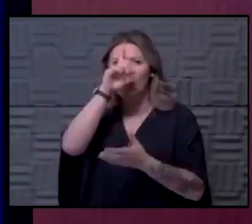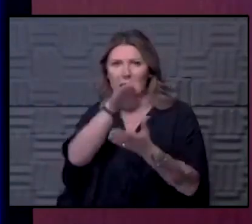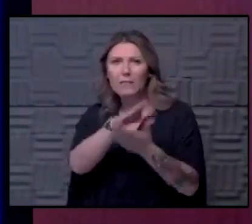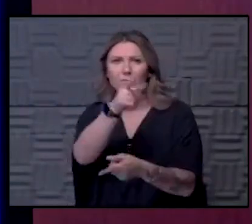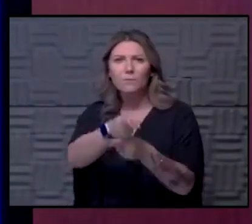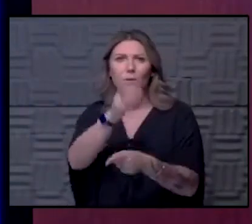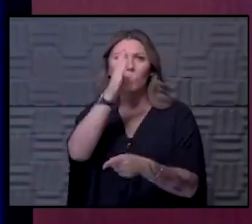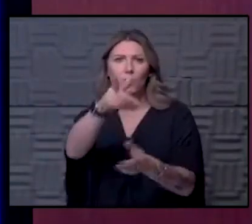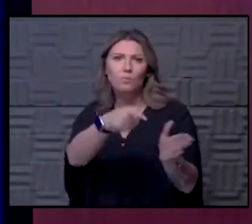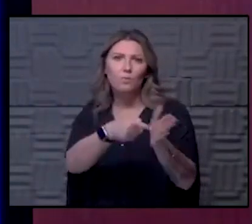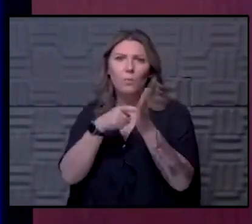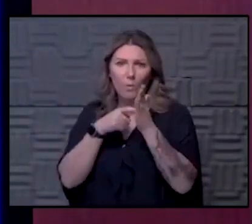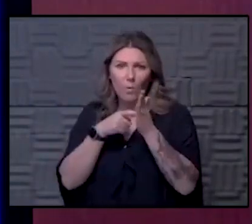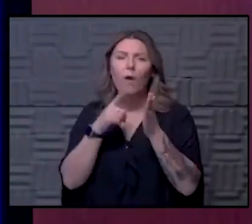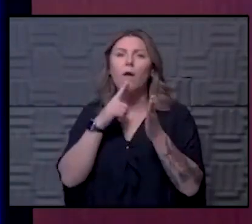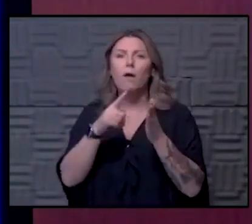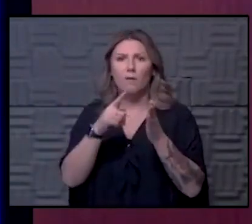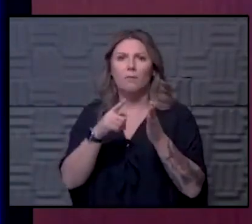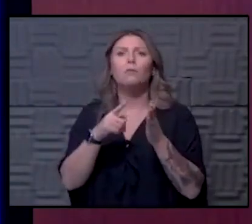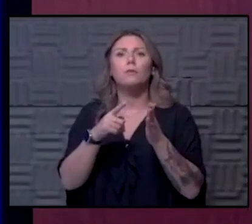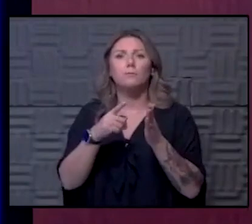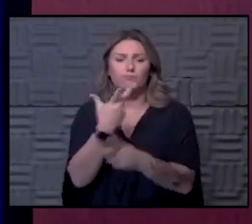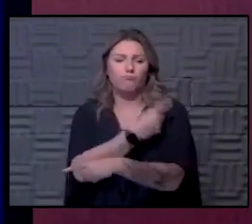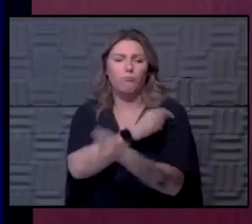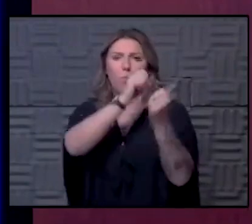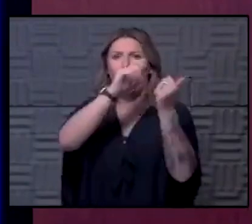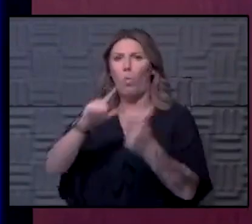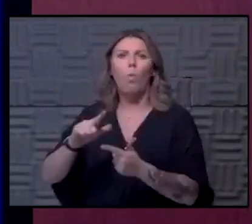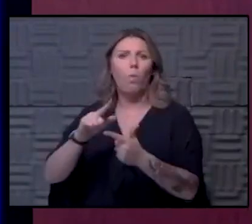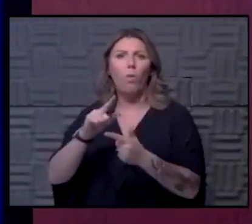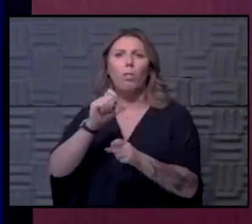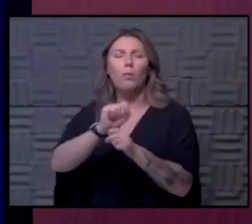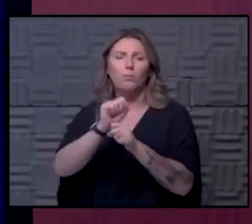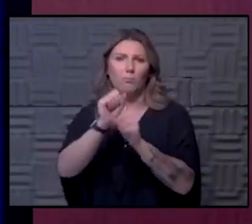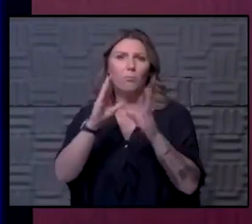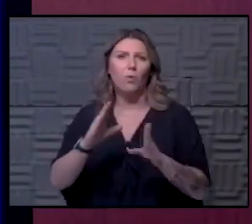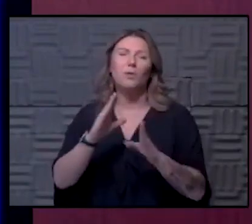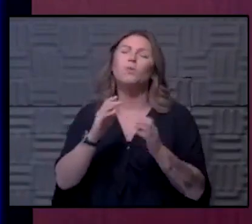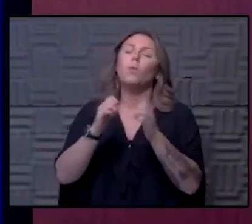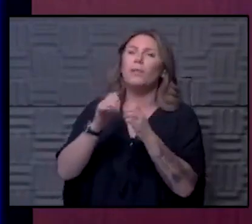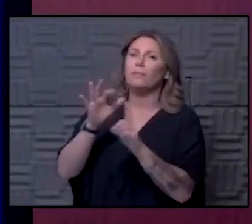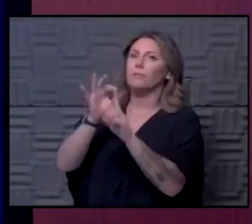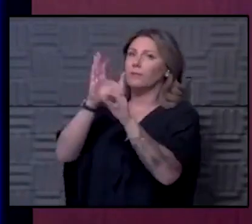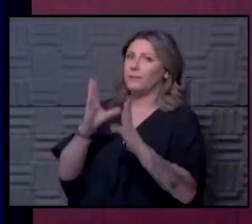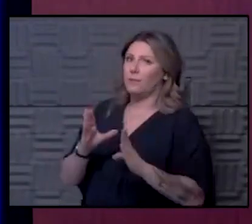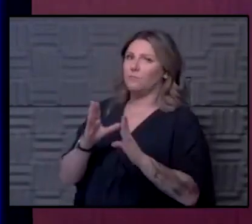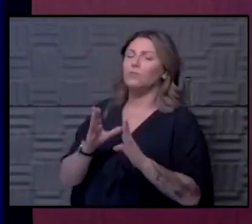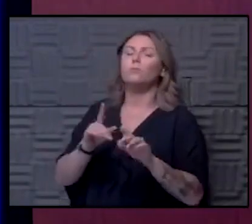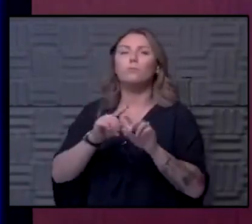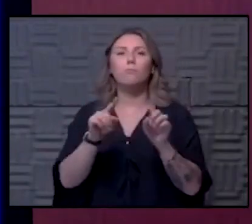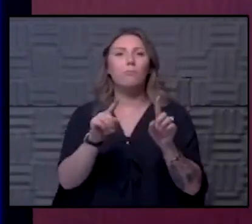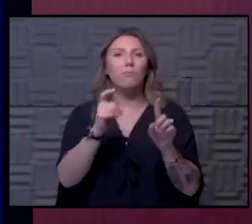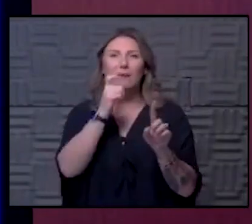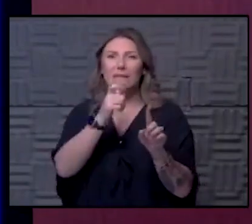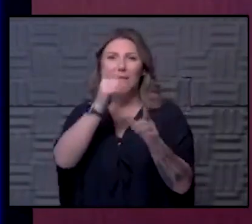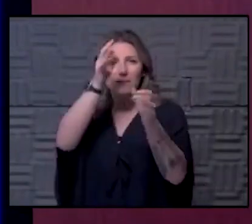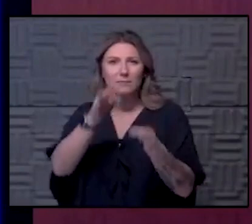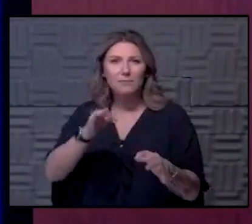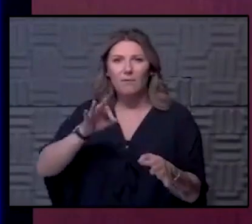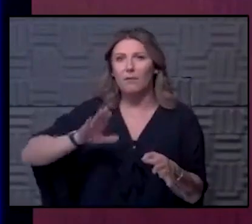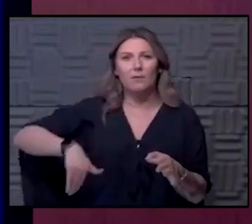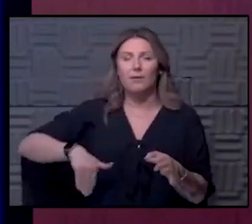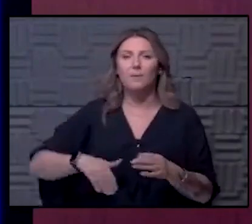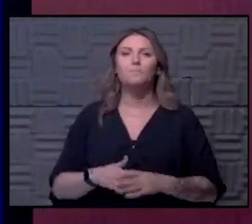That is going to start requiring vaccine for all employees, with some exemptions. But we have not made that decision